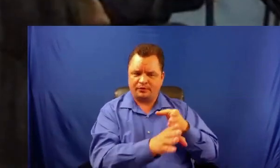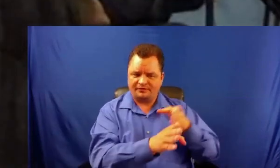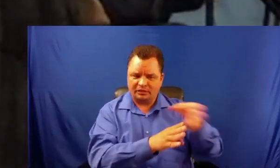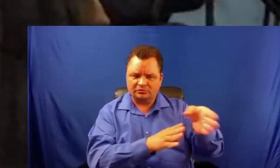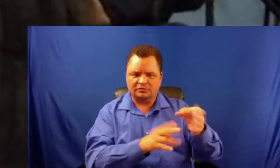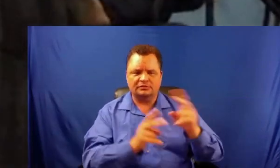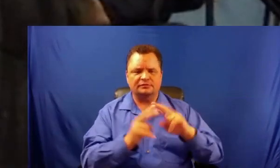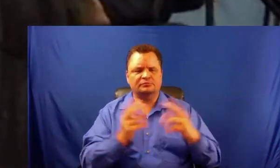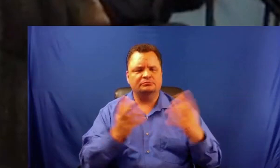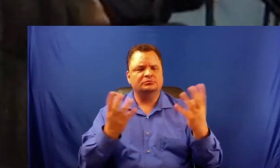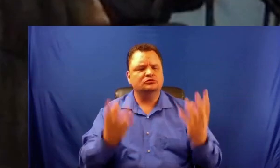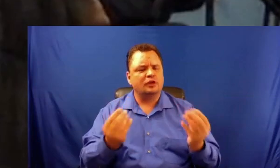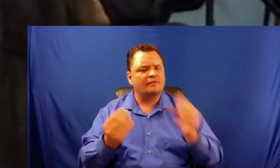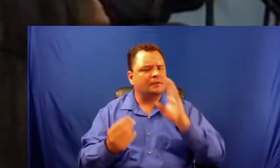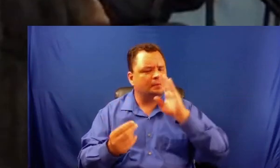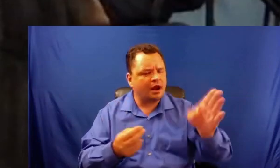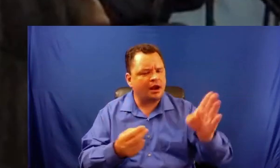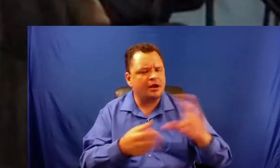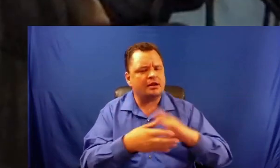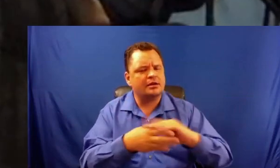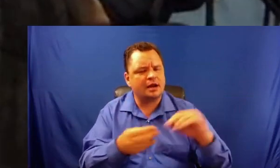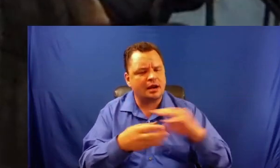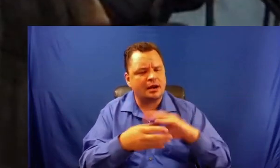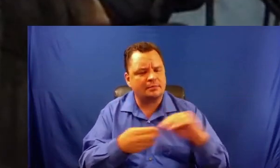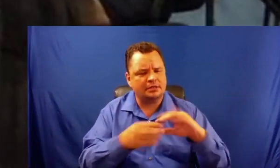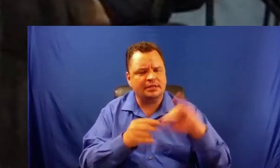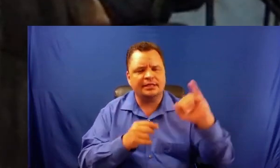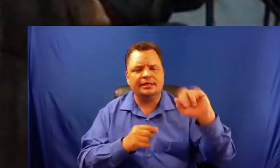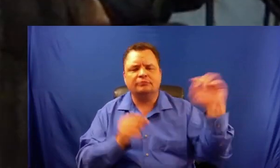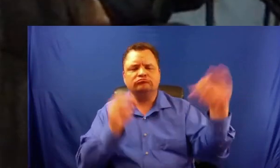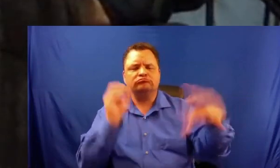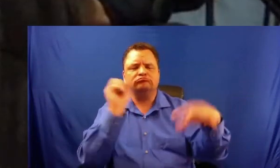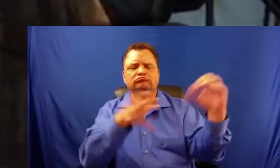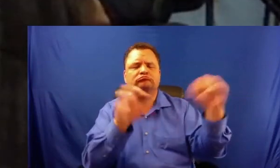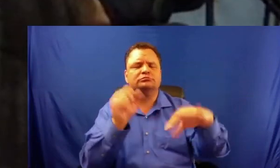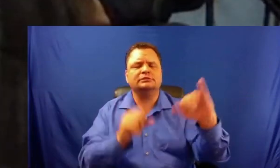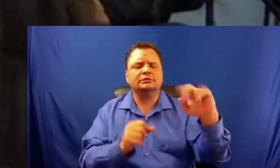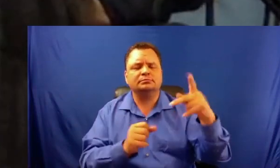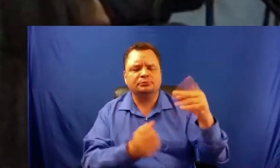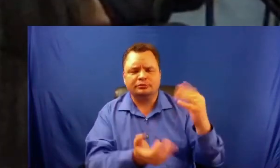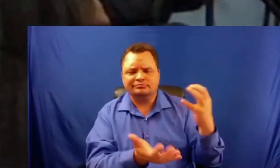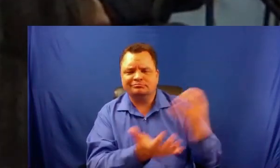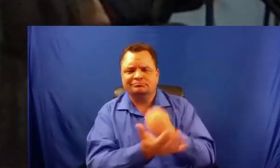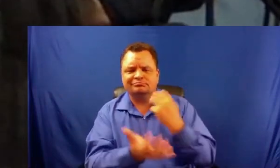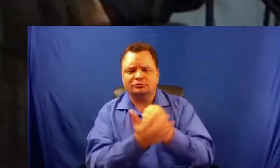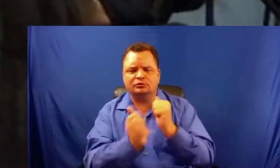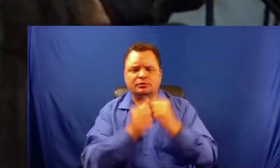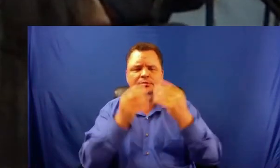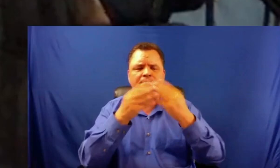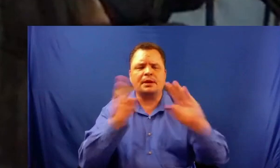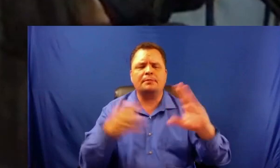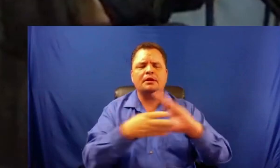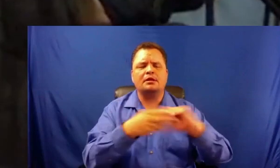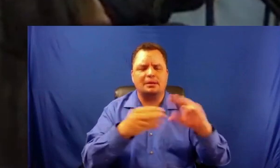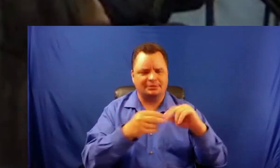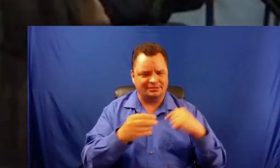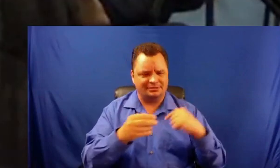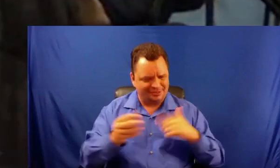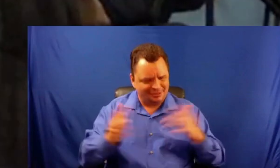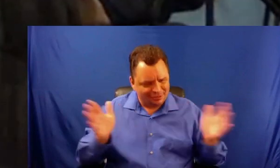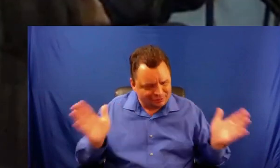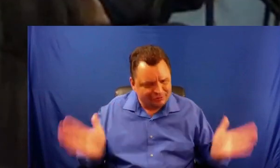and input, really, and it helps us to get that from the public. So I encourage citizens to do